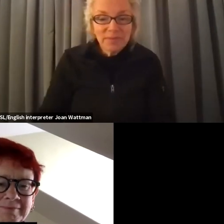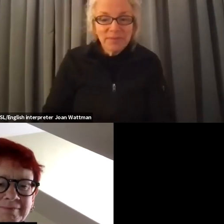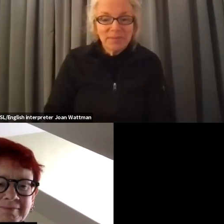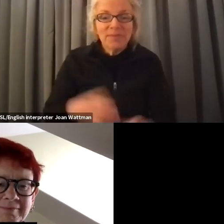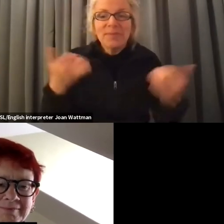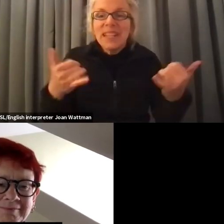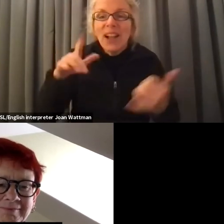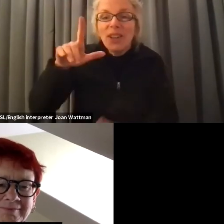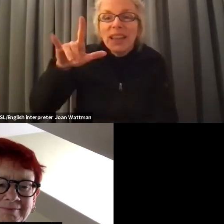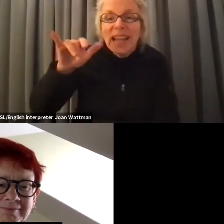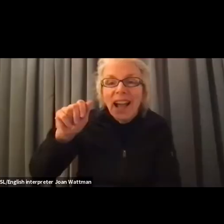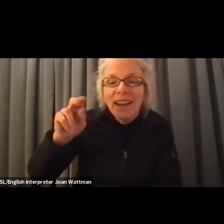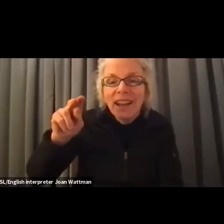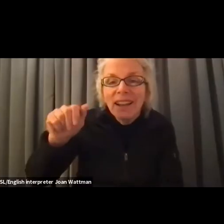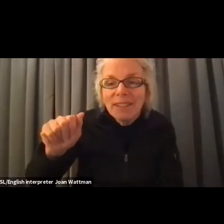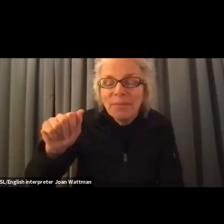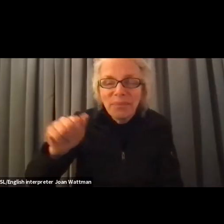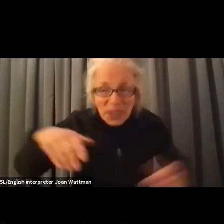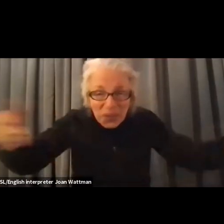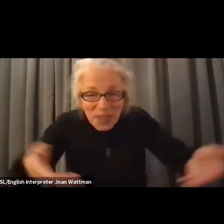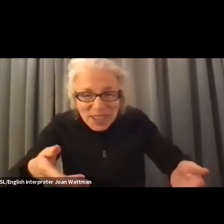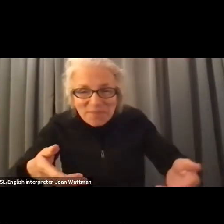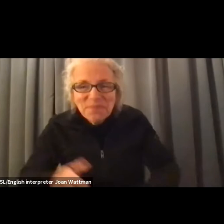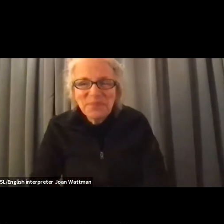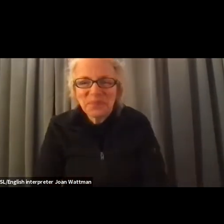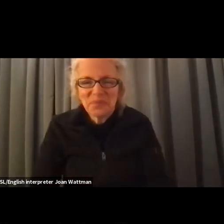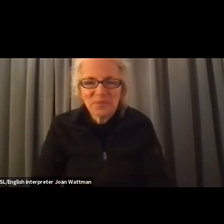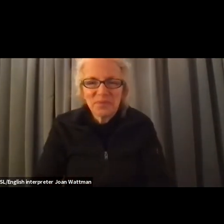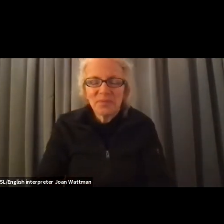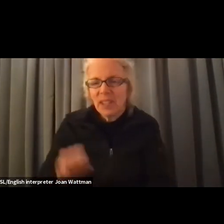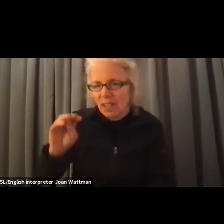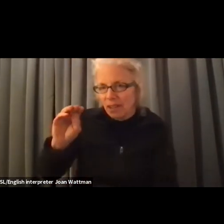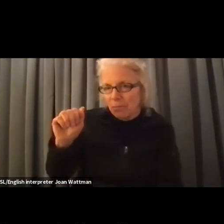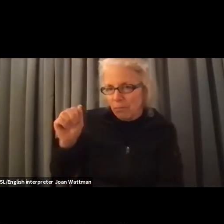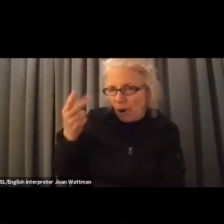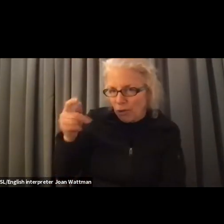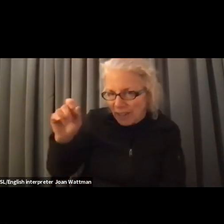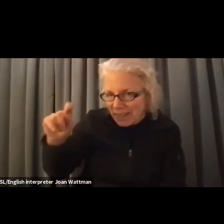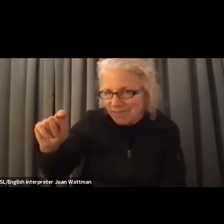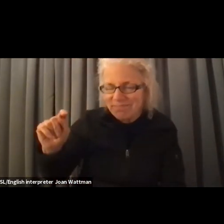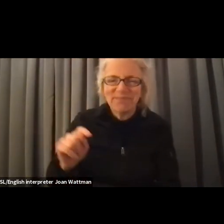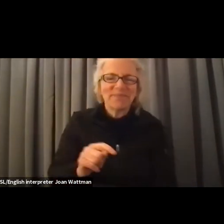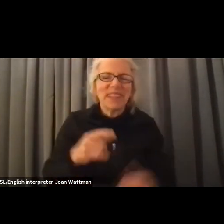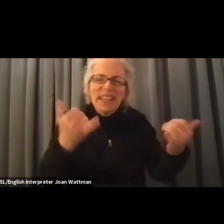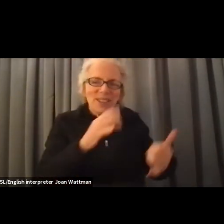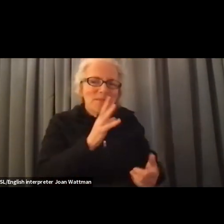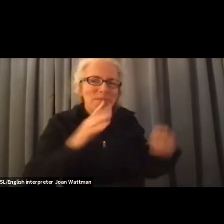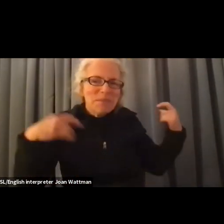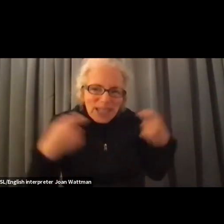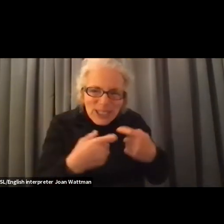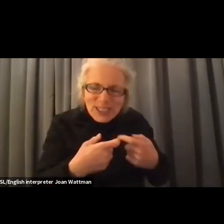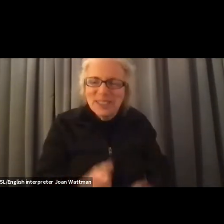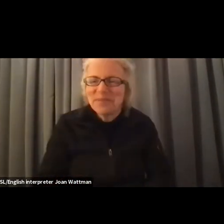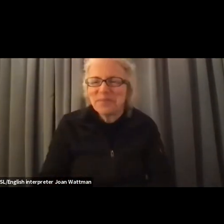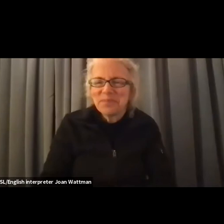Thank you so much. Welcome, everybody. Margaret just shared. Buenas tardes, bienvenidas. Margaret acaba